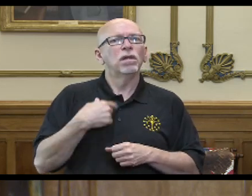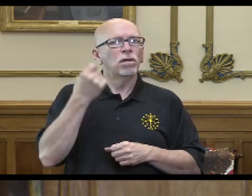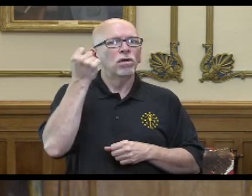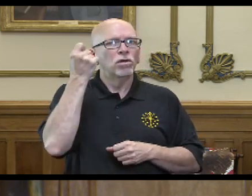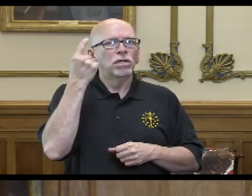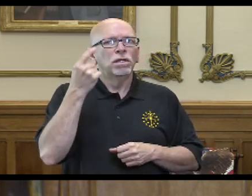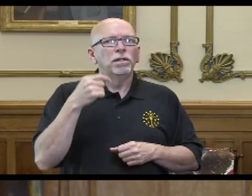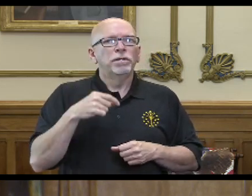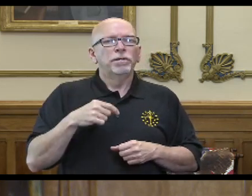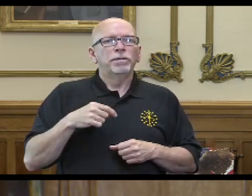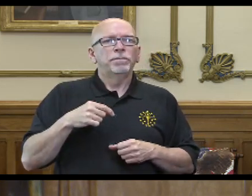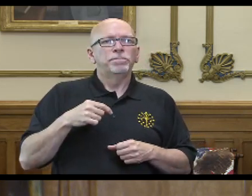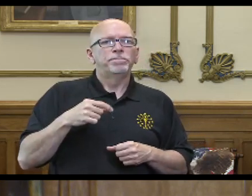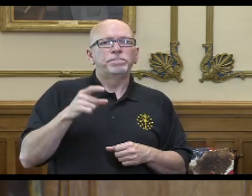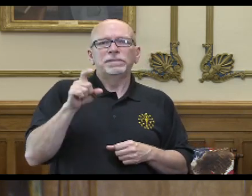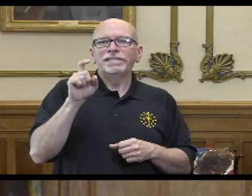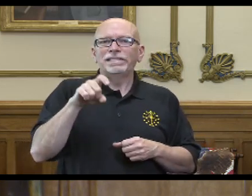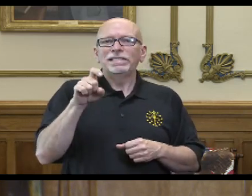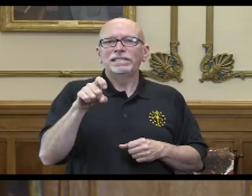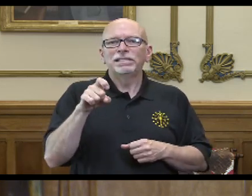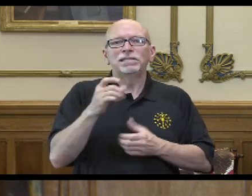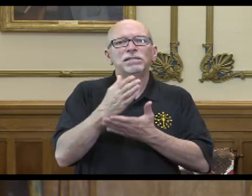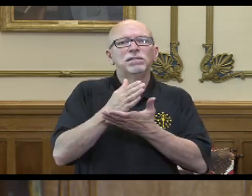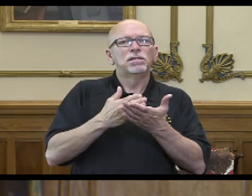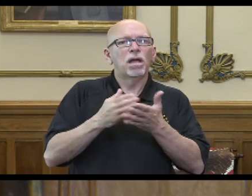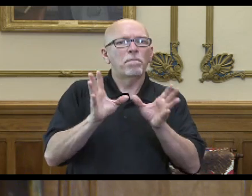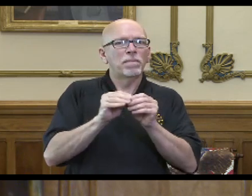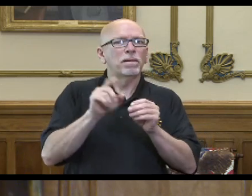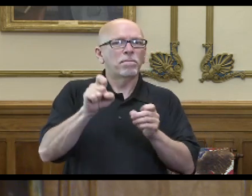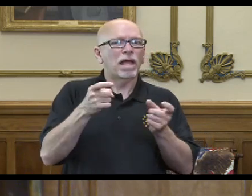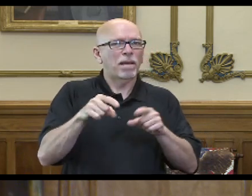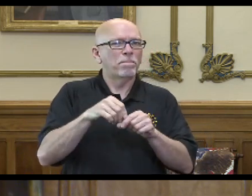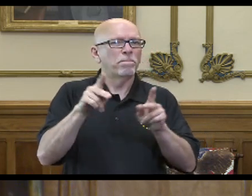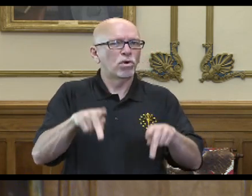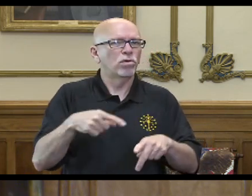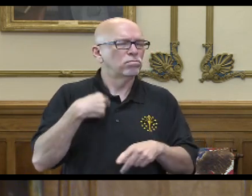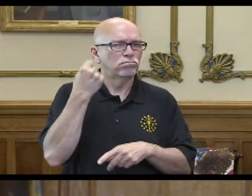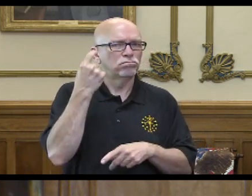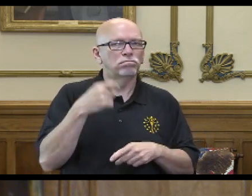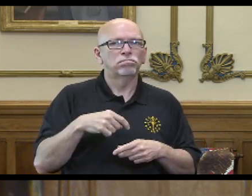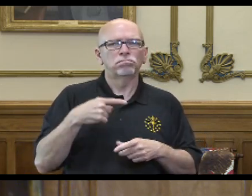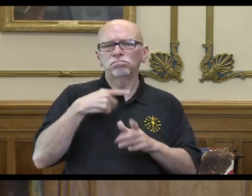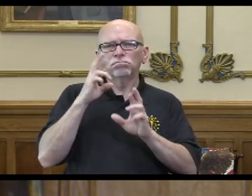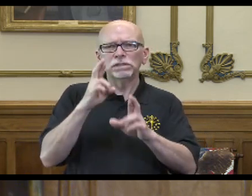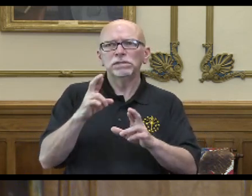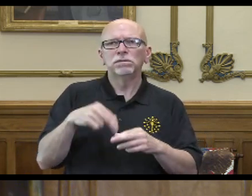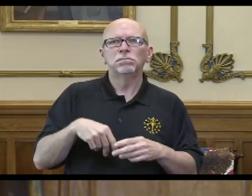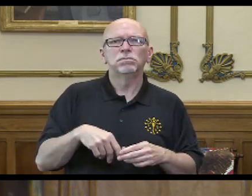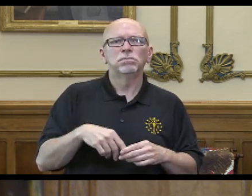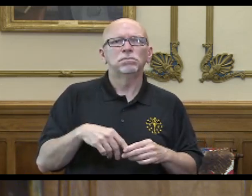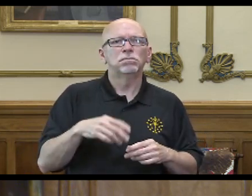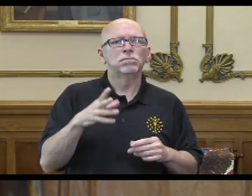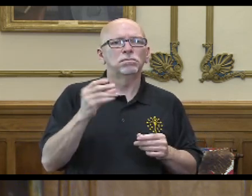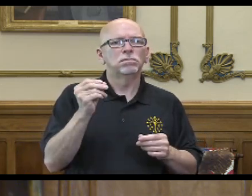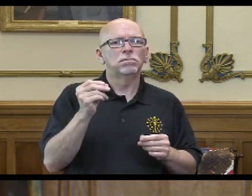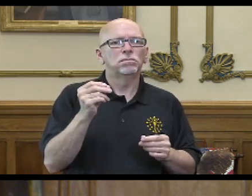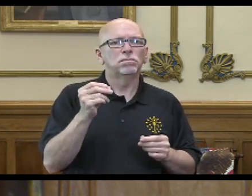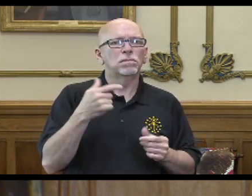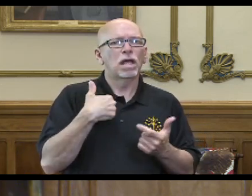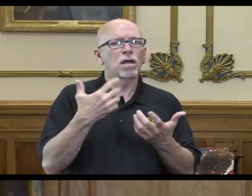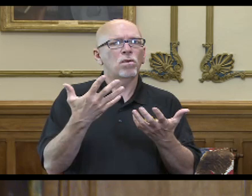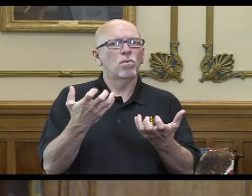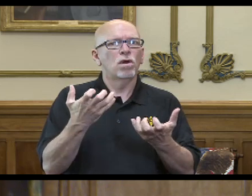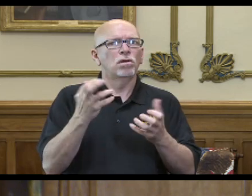understand the need for some meetings to occur in person, and I respect and want